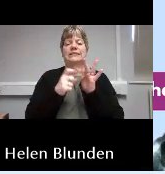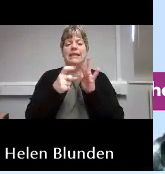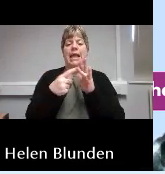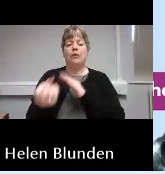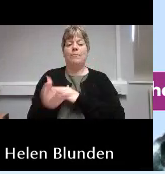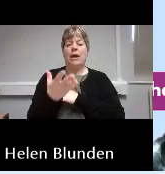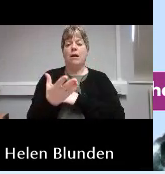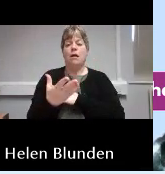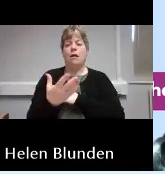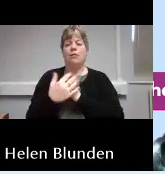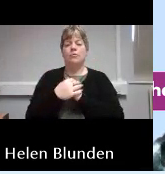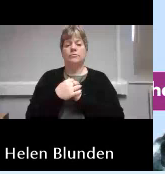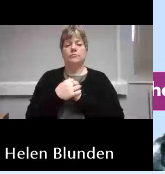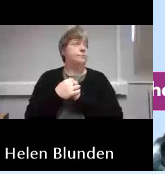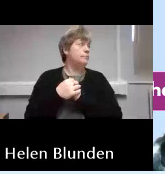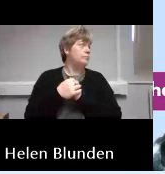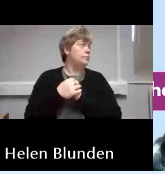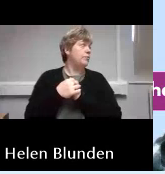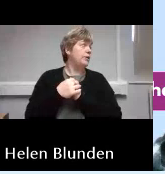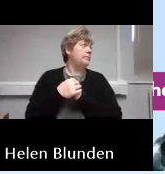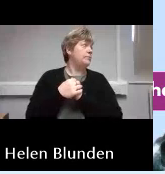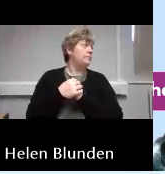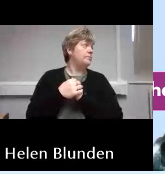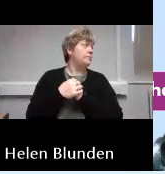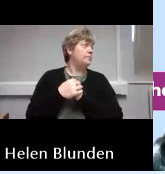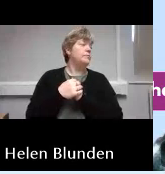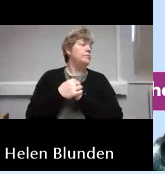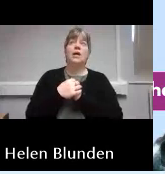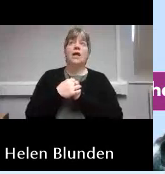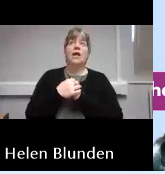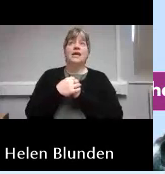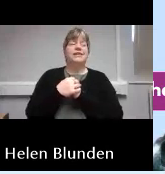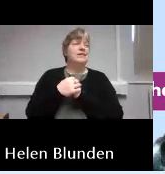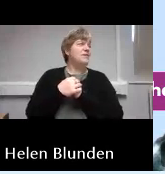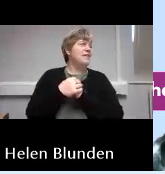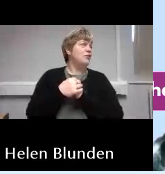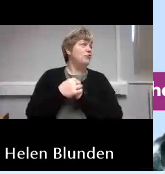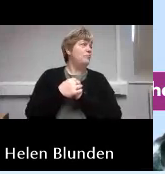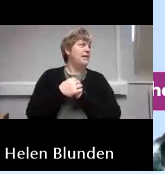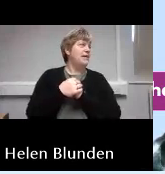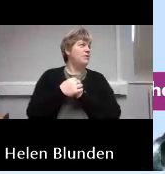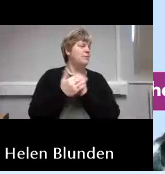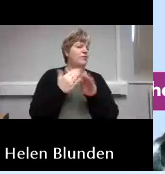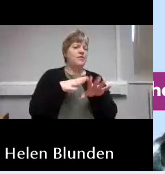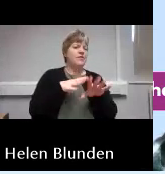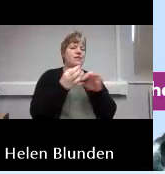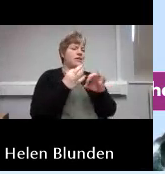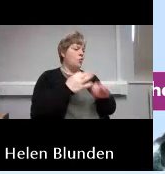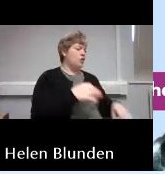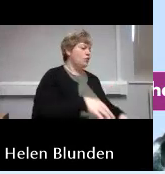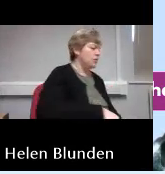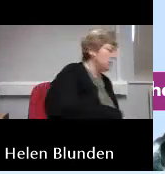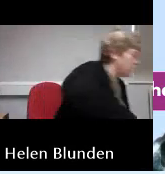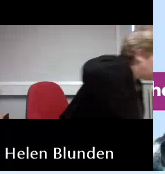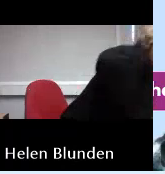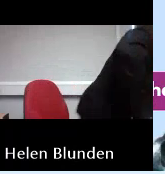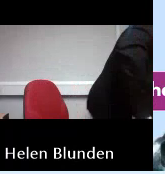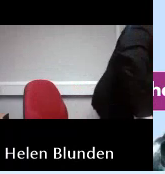a moment or two, Maggie, and then that gives people a chance to just reflect, and then if I'll let you take over, Lee, from